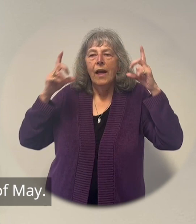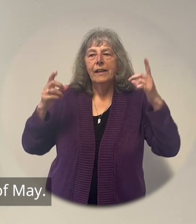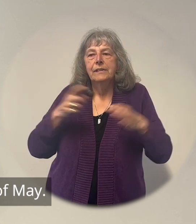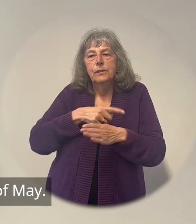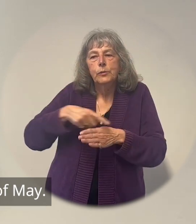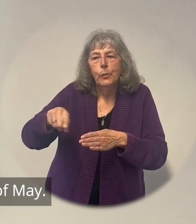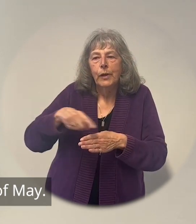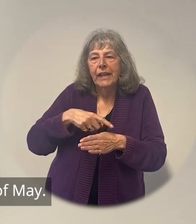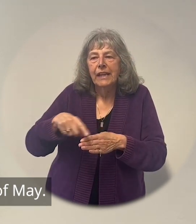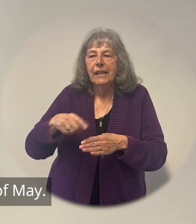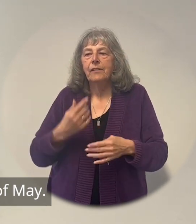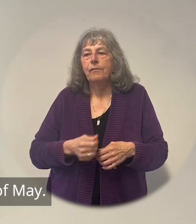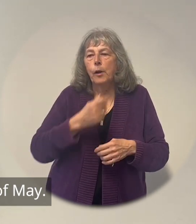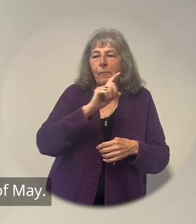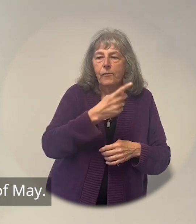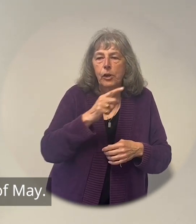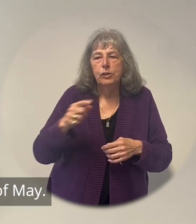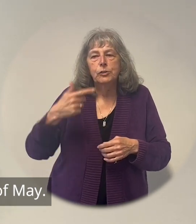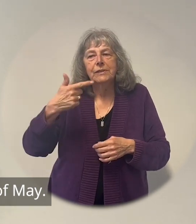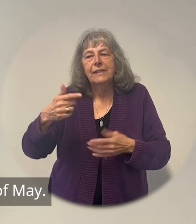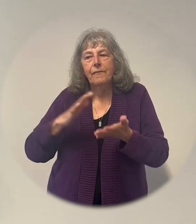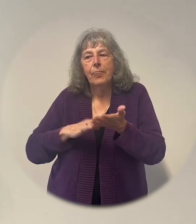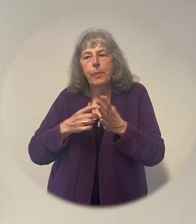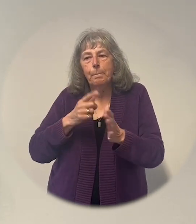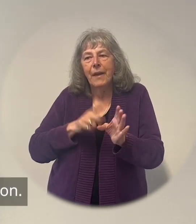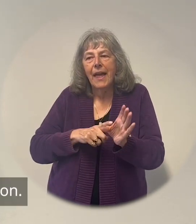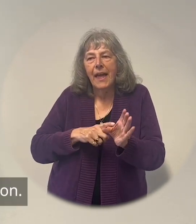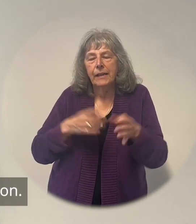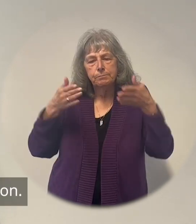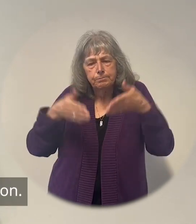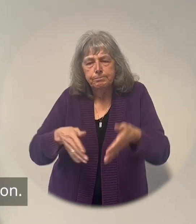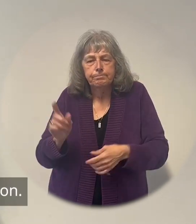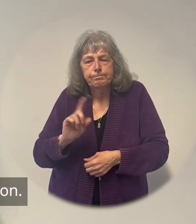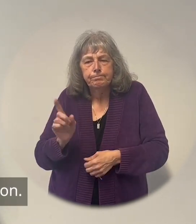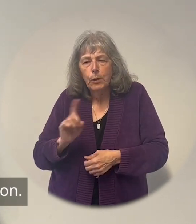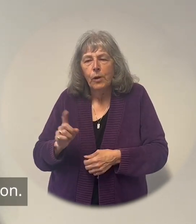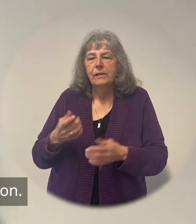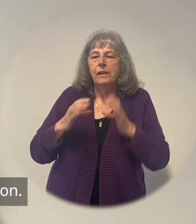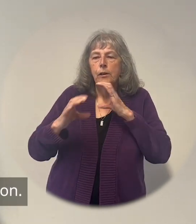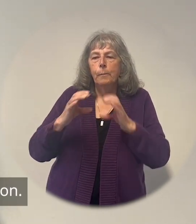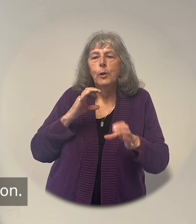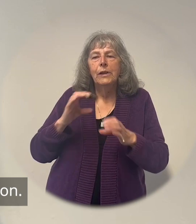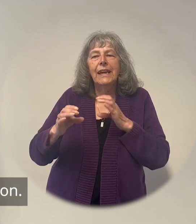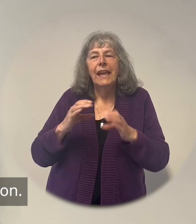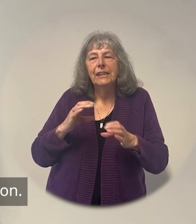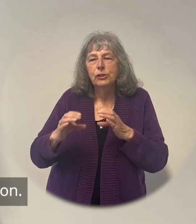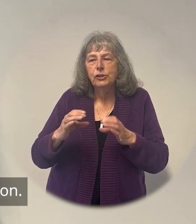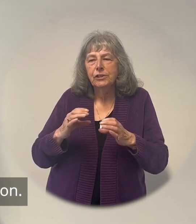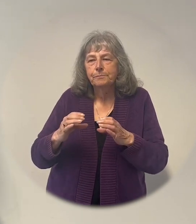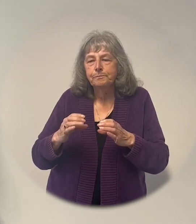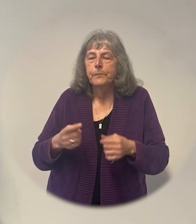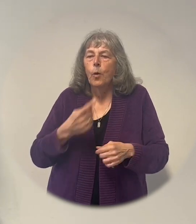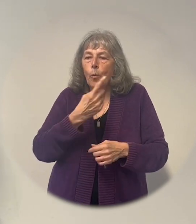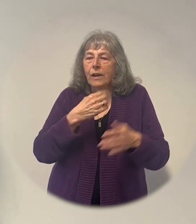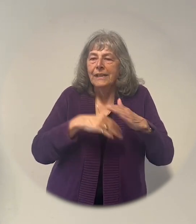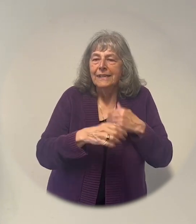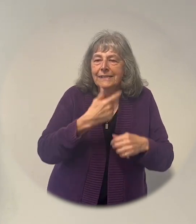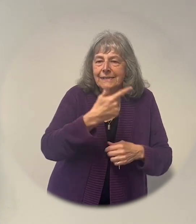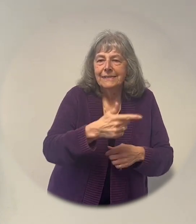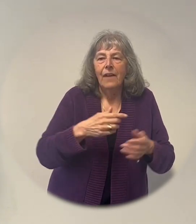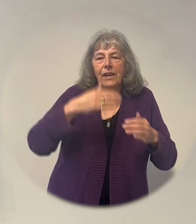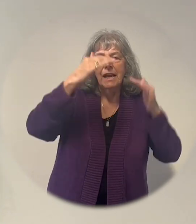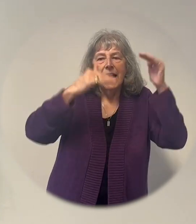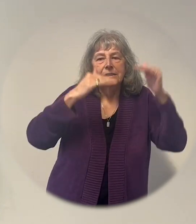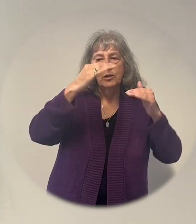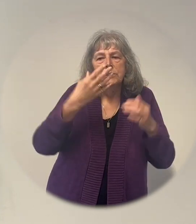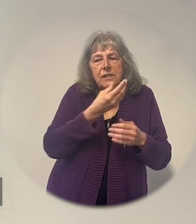which is running from the 1st to the 7th of May. The focus this year is on communication. We know one in